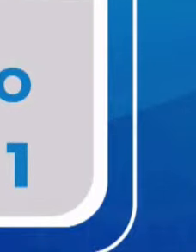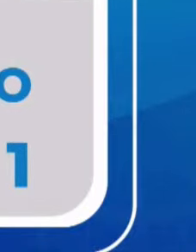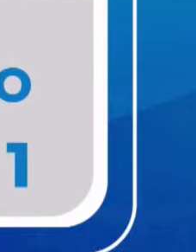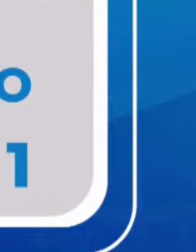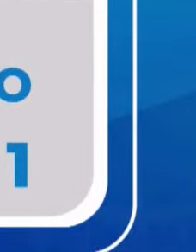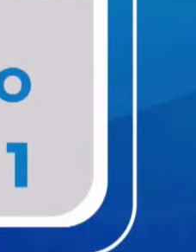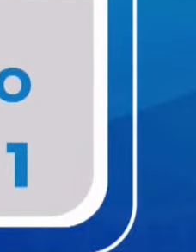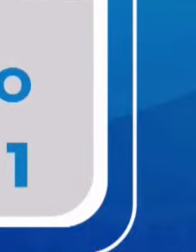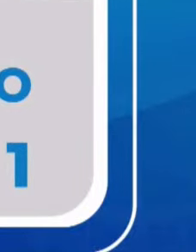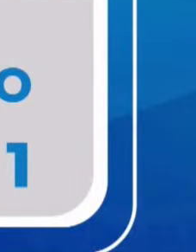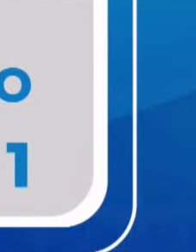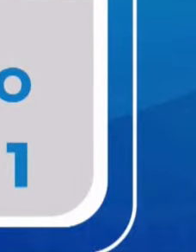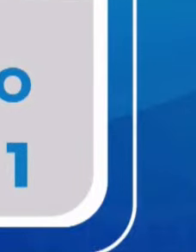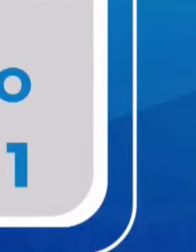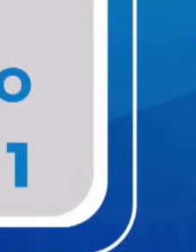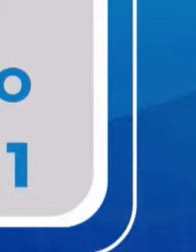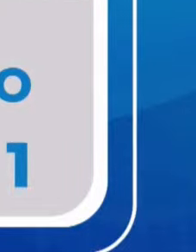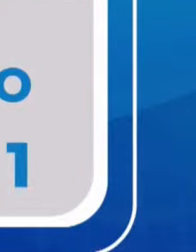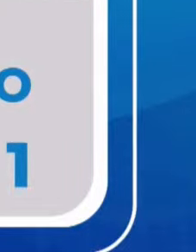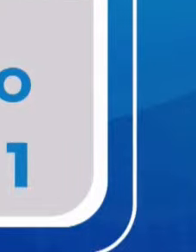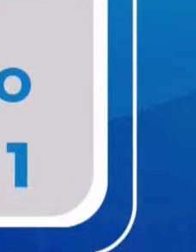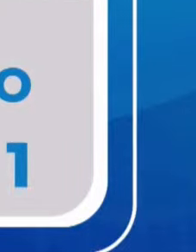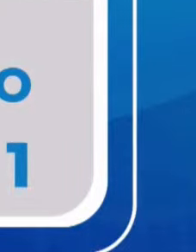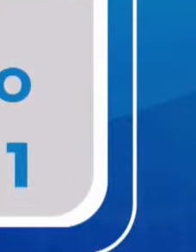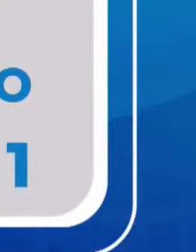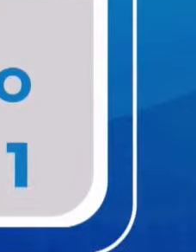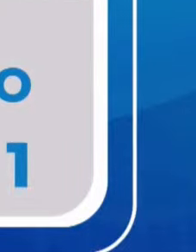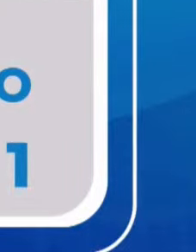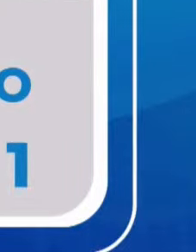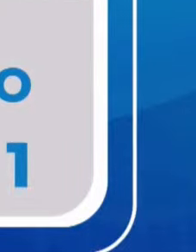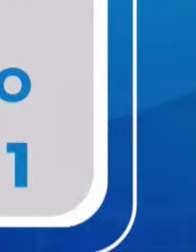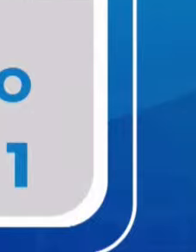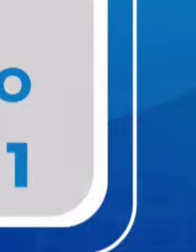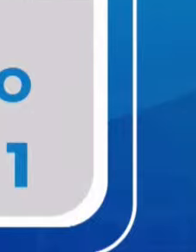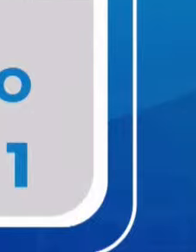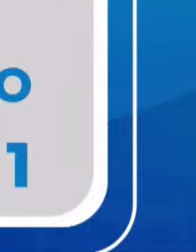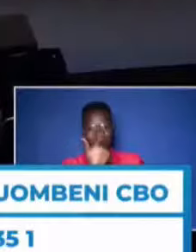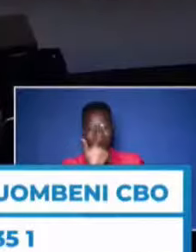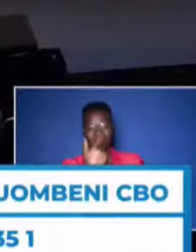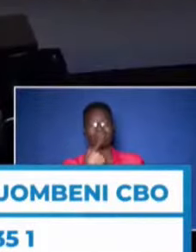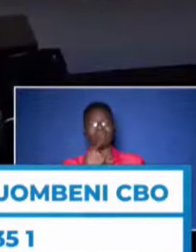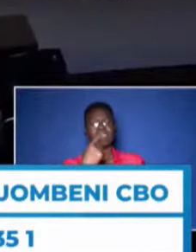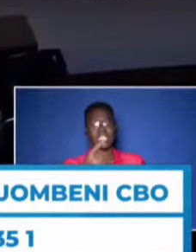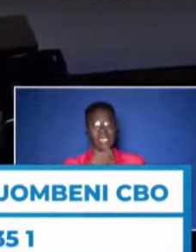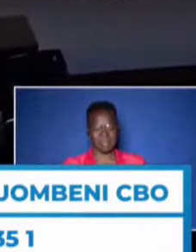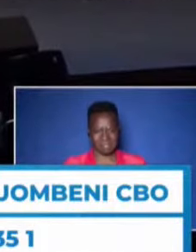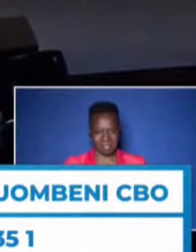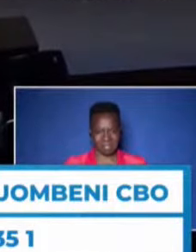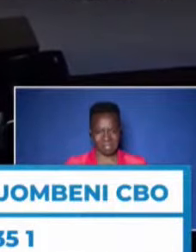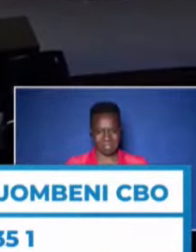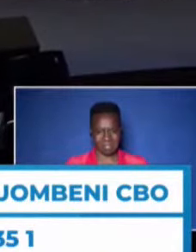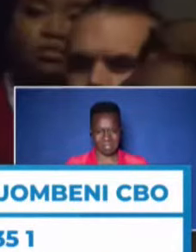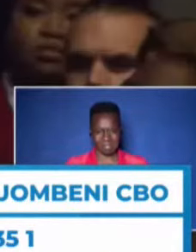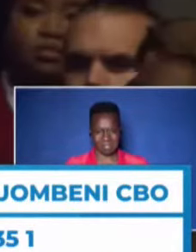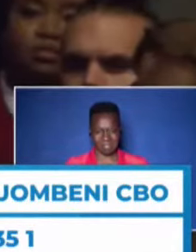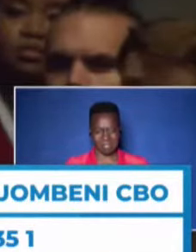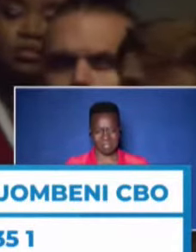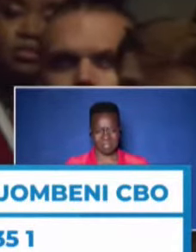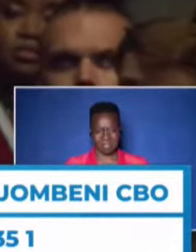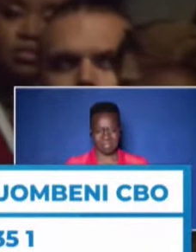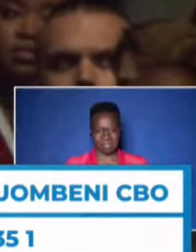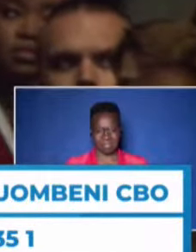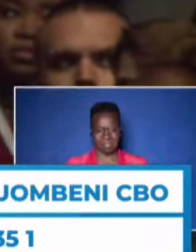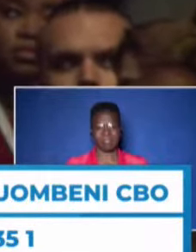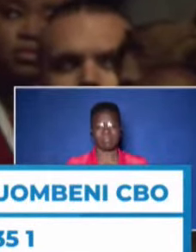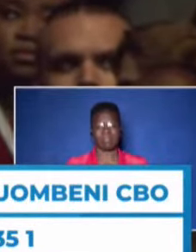camera and he say to the camera he said Benny